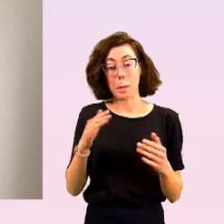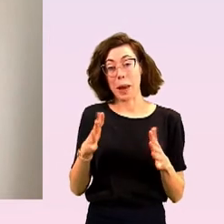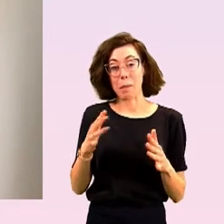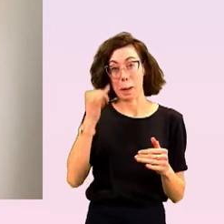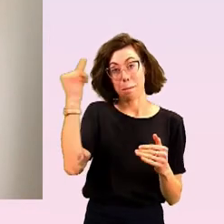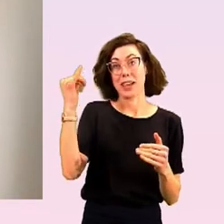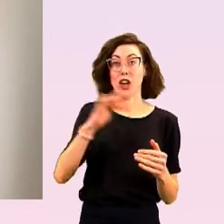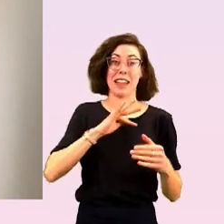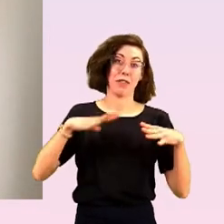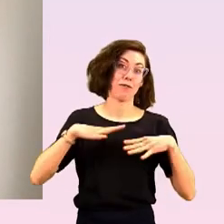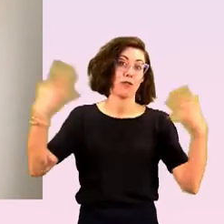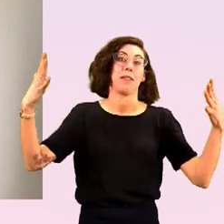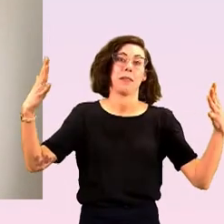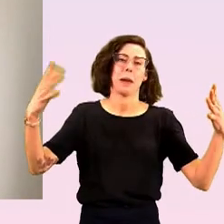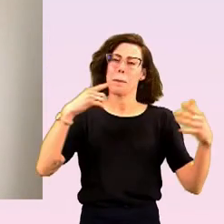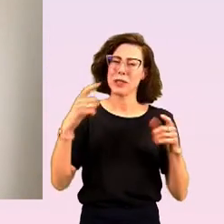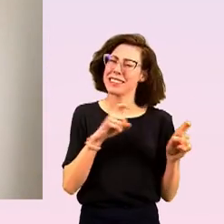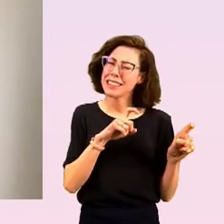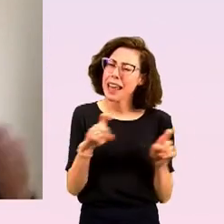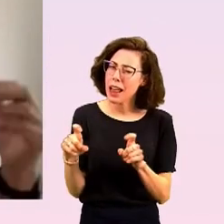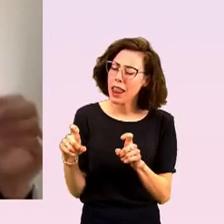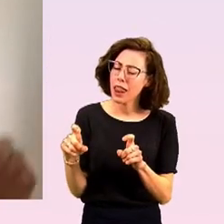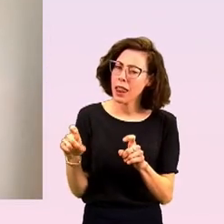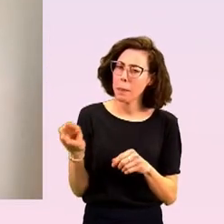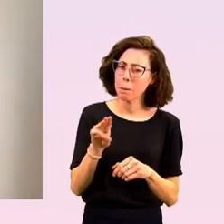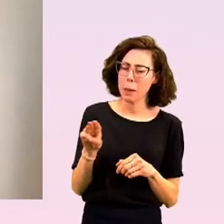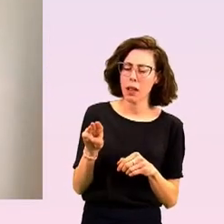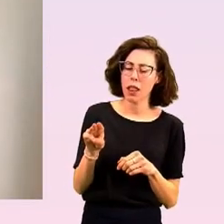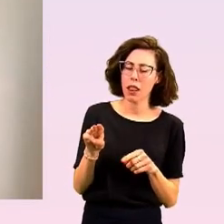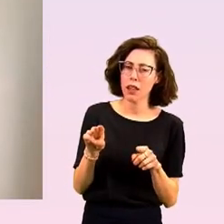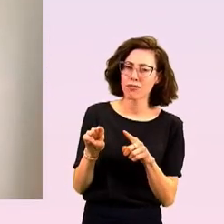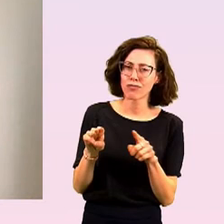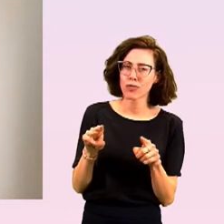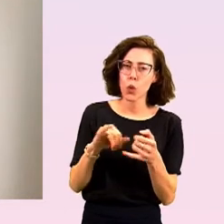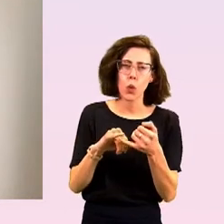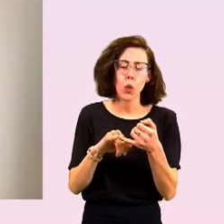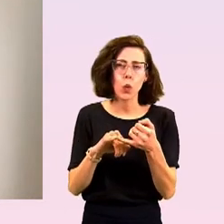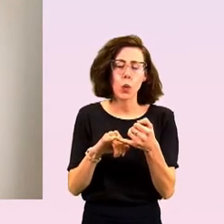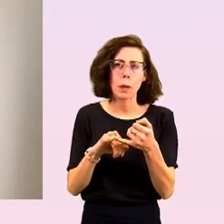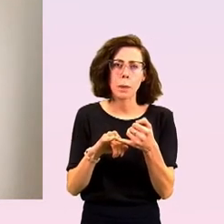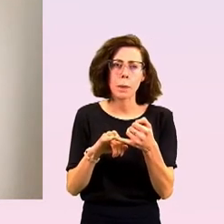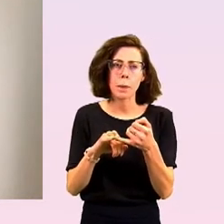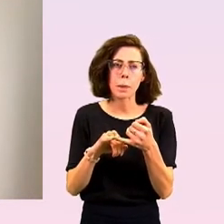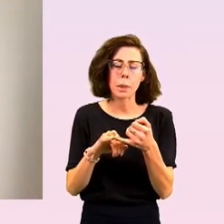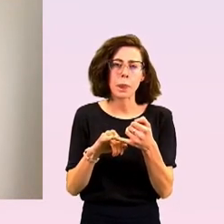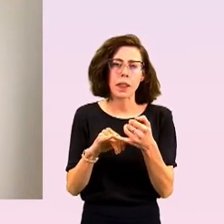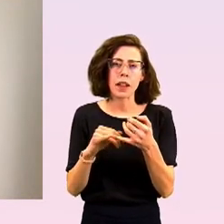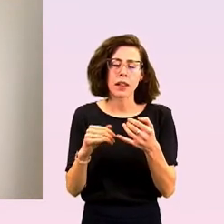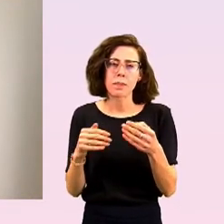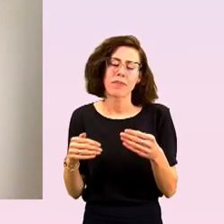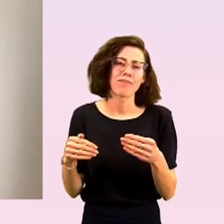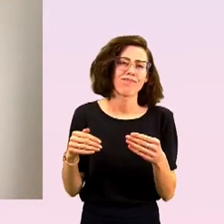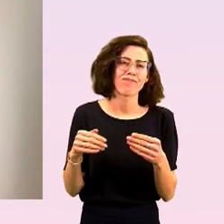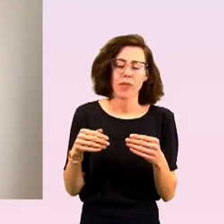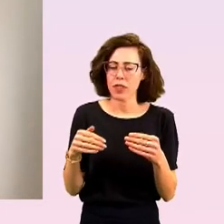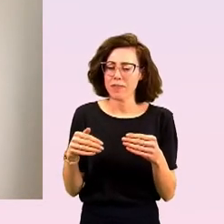we are, that there are still people who are coming along the route. They're part of that process and haven't